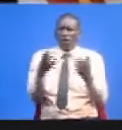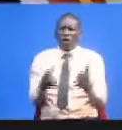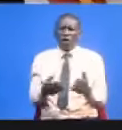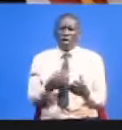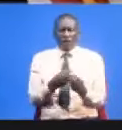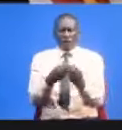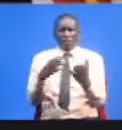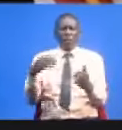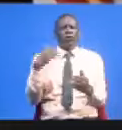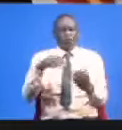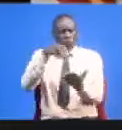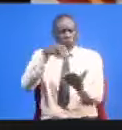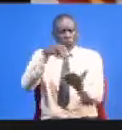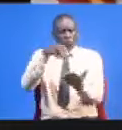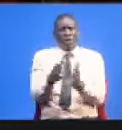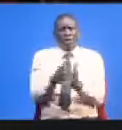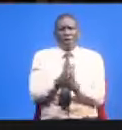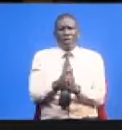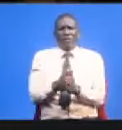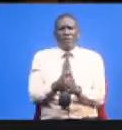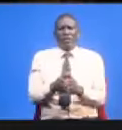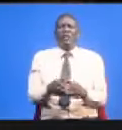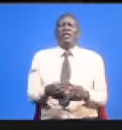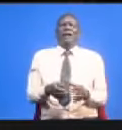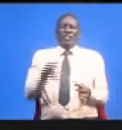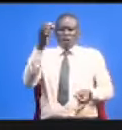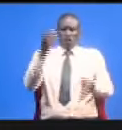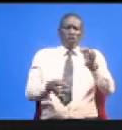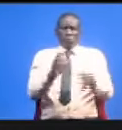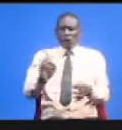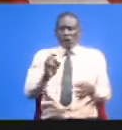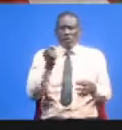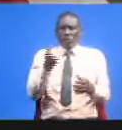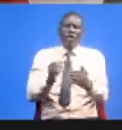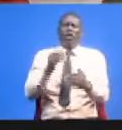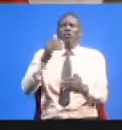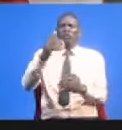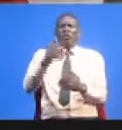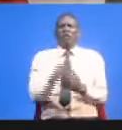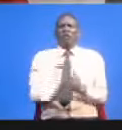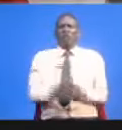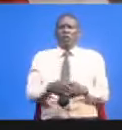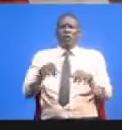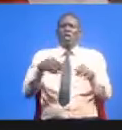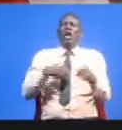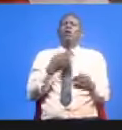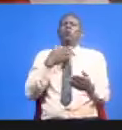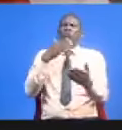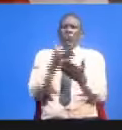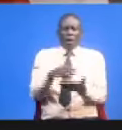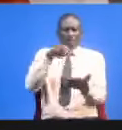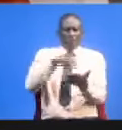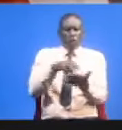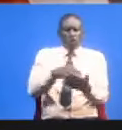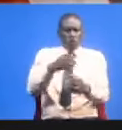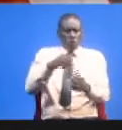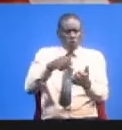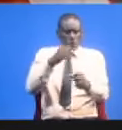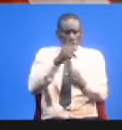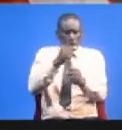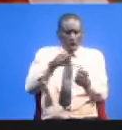facing multiple criminal charges and a sentencing date awaiting him in coming days. But most of all, I want to thank the millions of